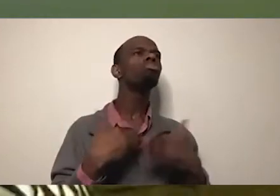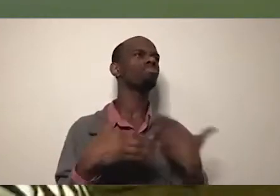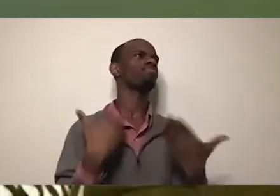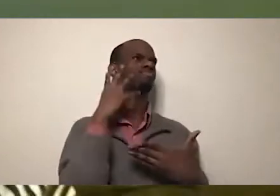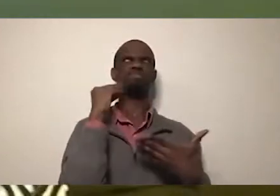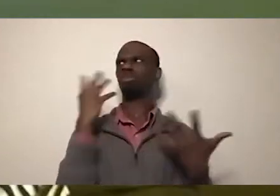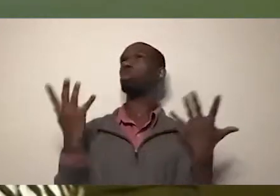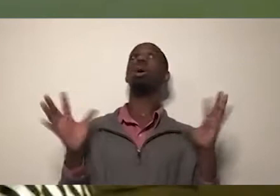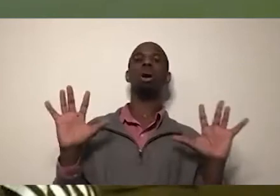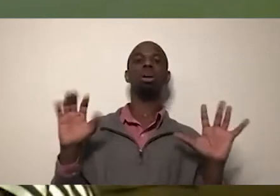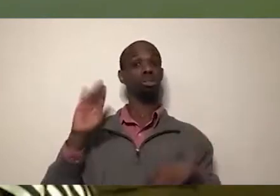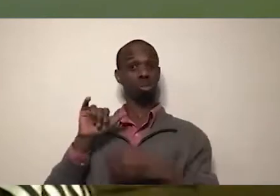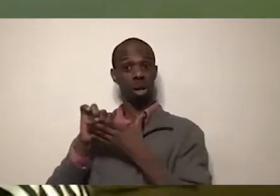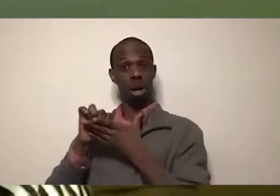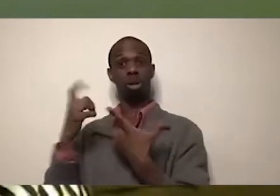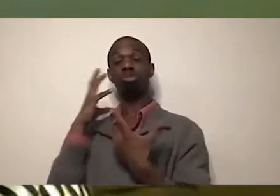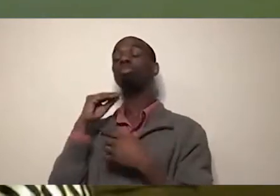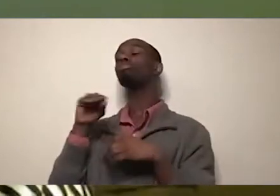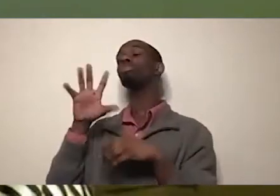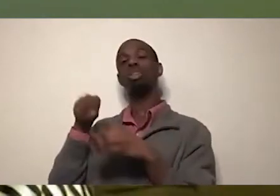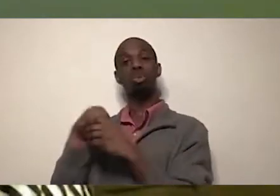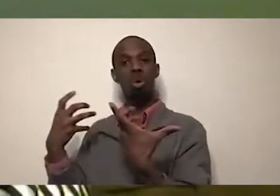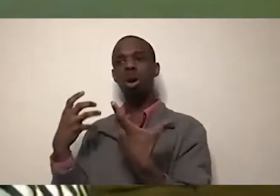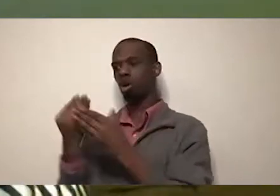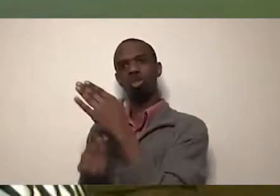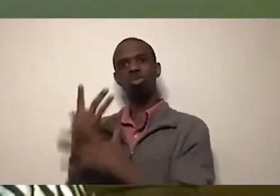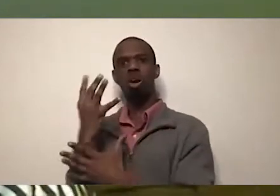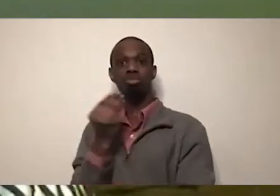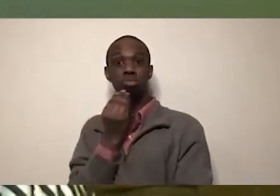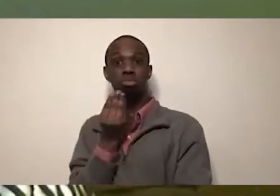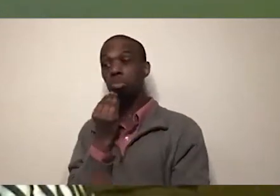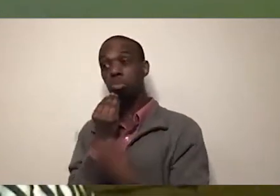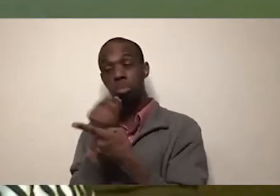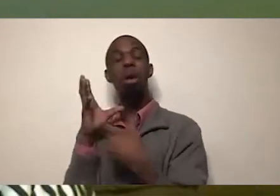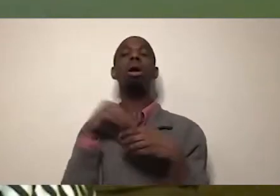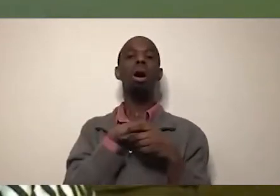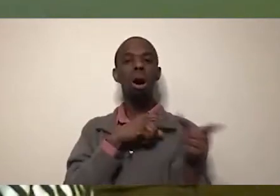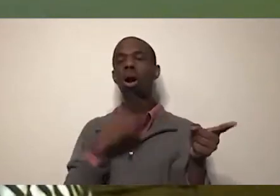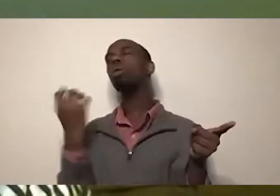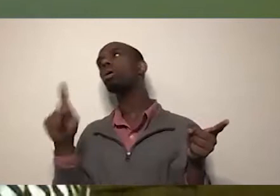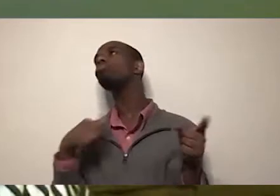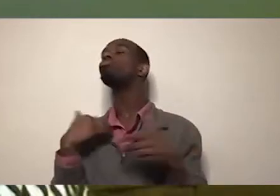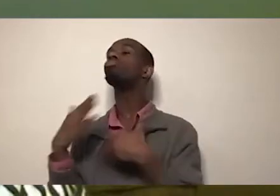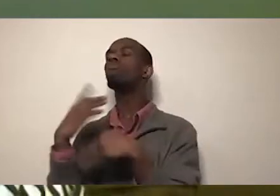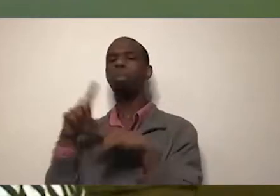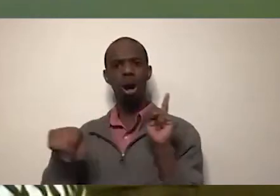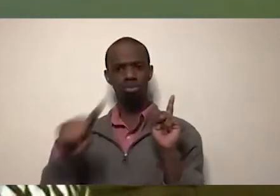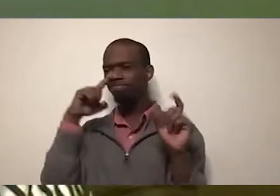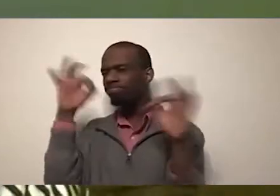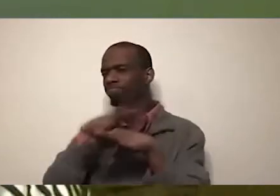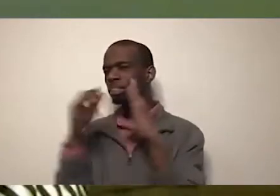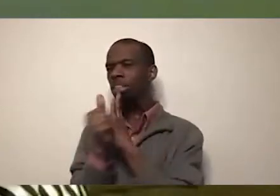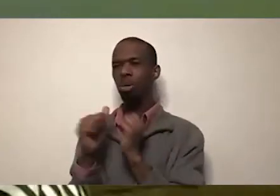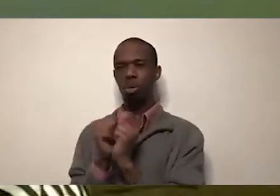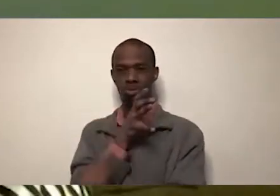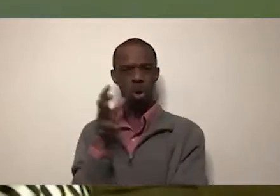farming, and that didn't stop you. You moved forward anyway. Can you speak to why you